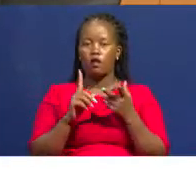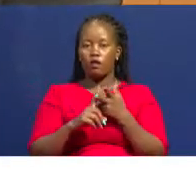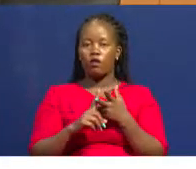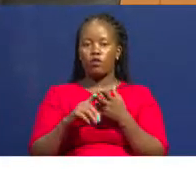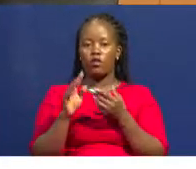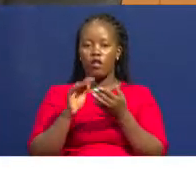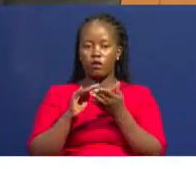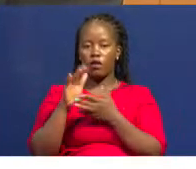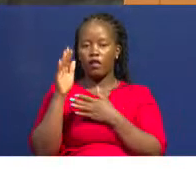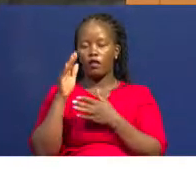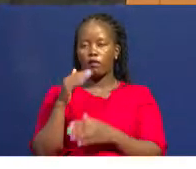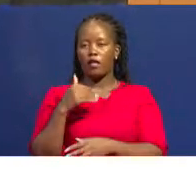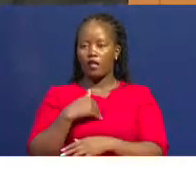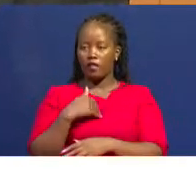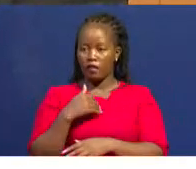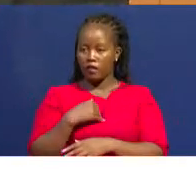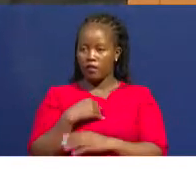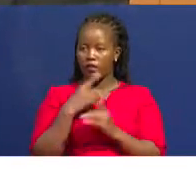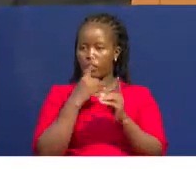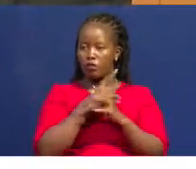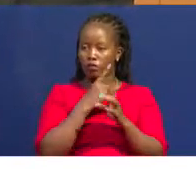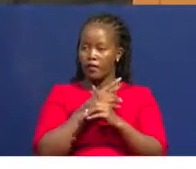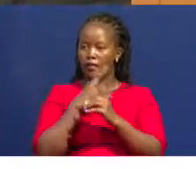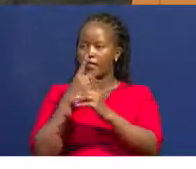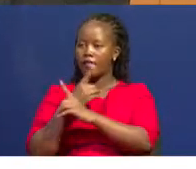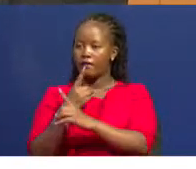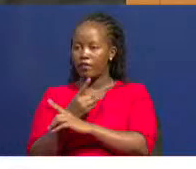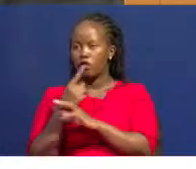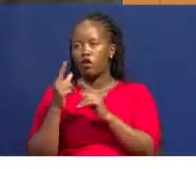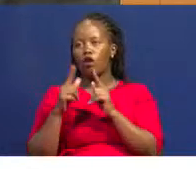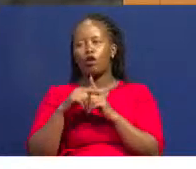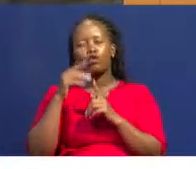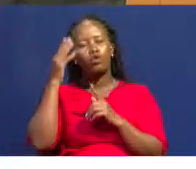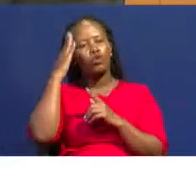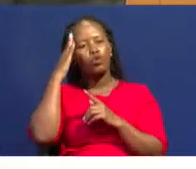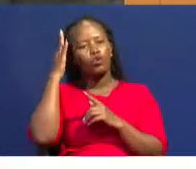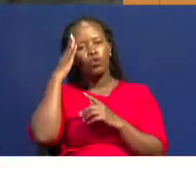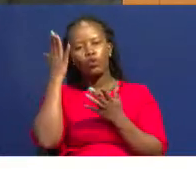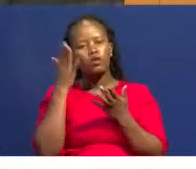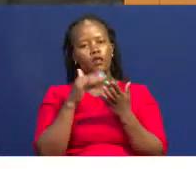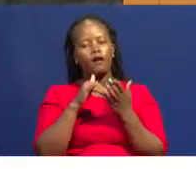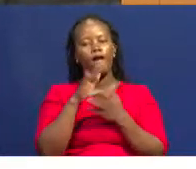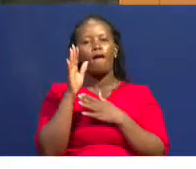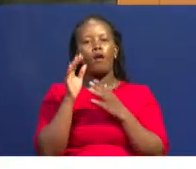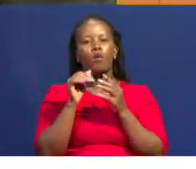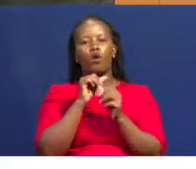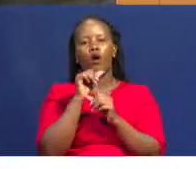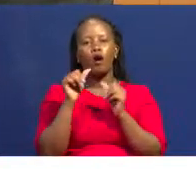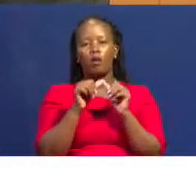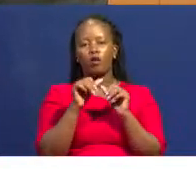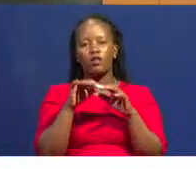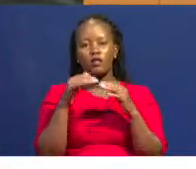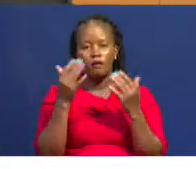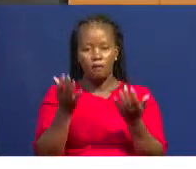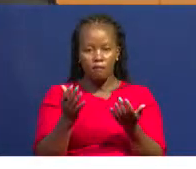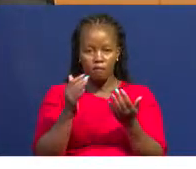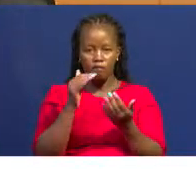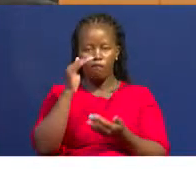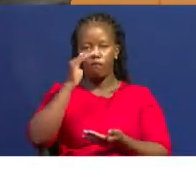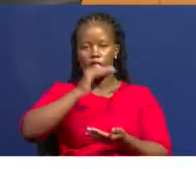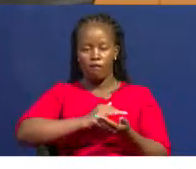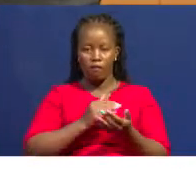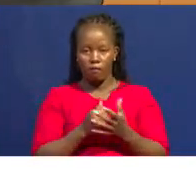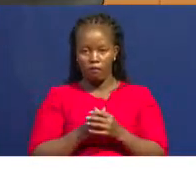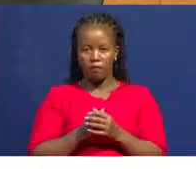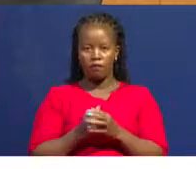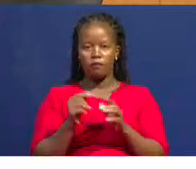then we can even go and know exactly who are these people employed? What are they doing? What is the